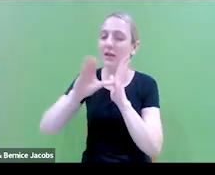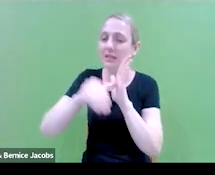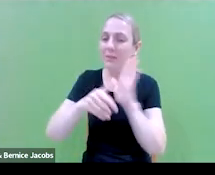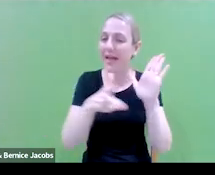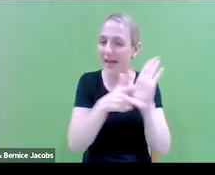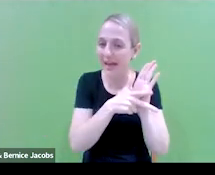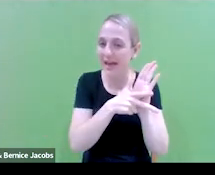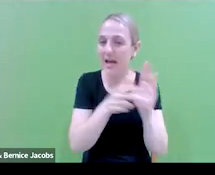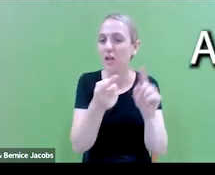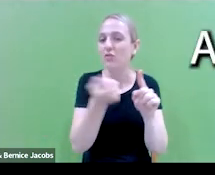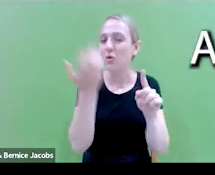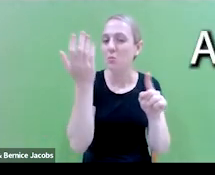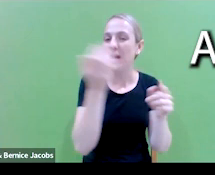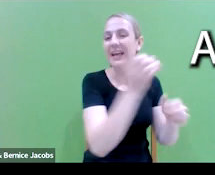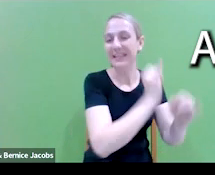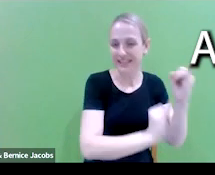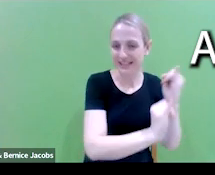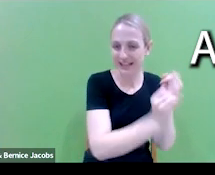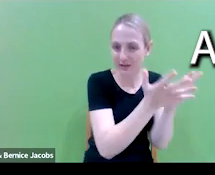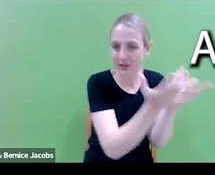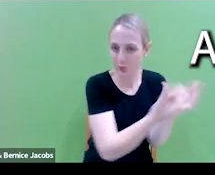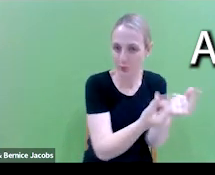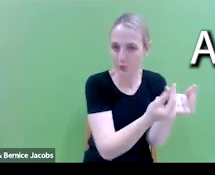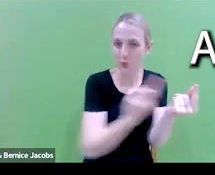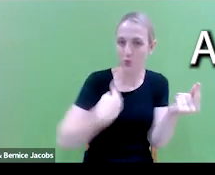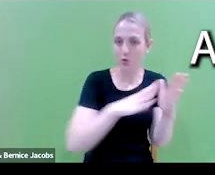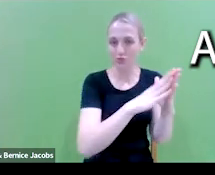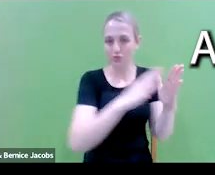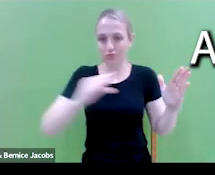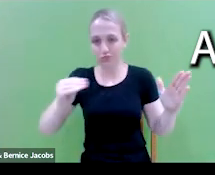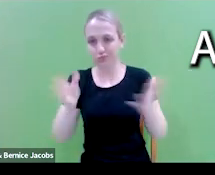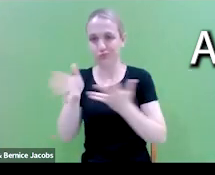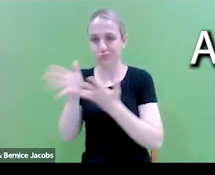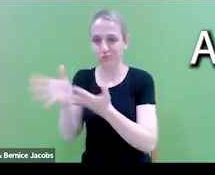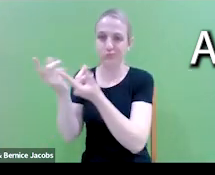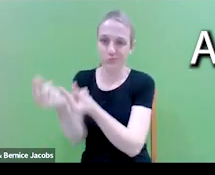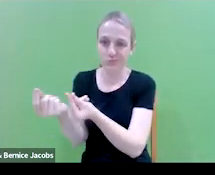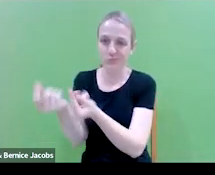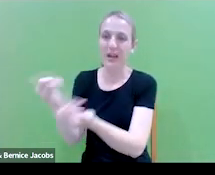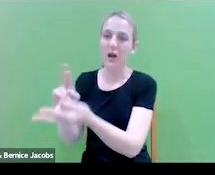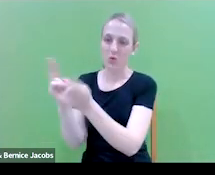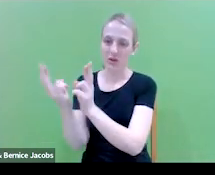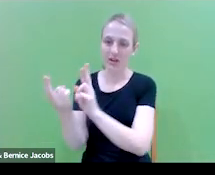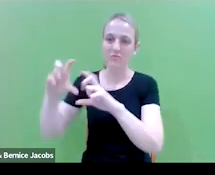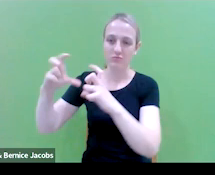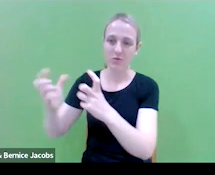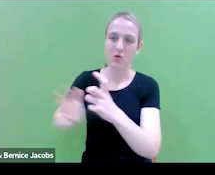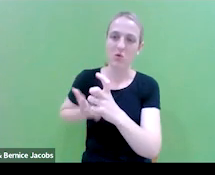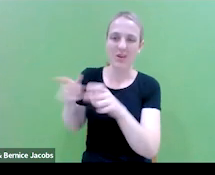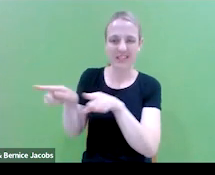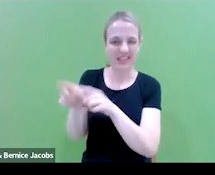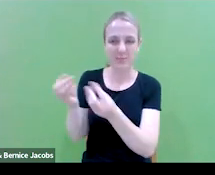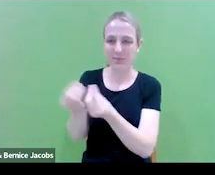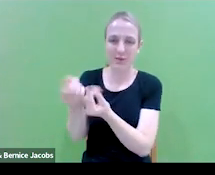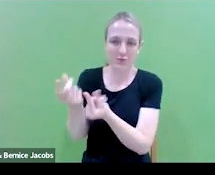from international practice. And so the Law Reform Commission would be wanting to execute something similar here over the long